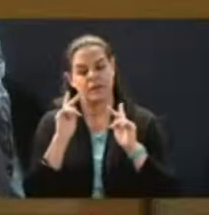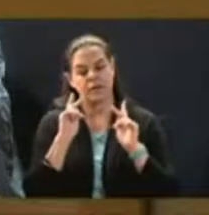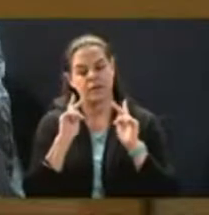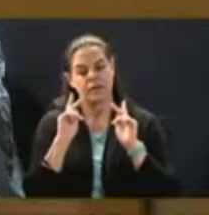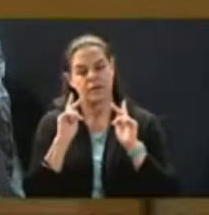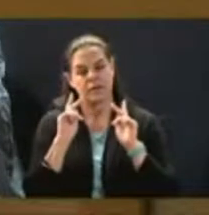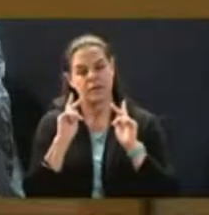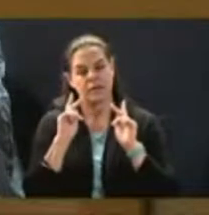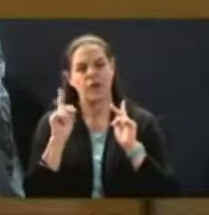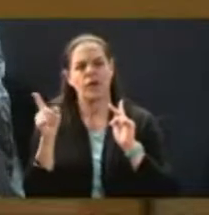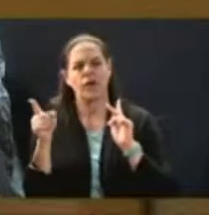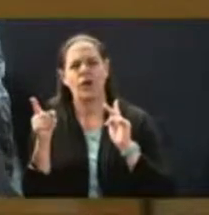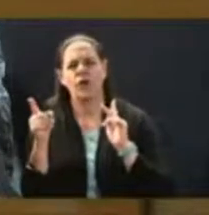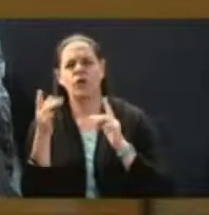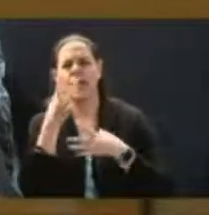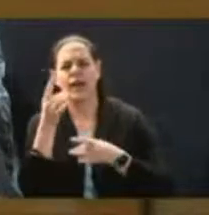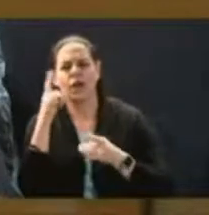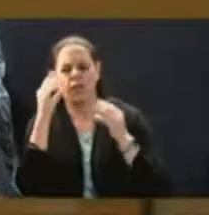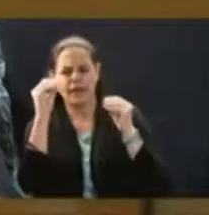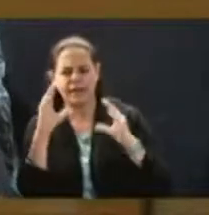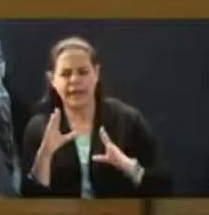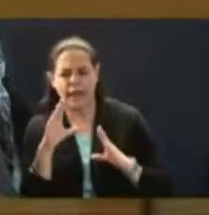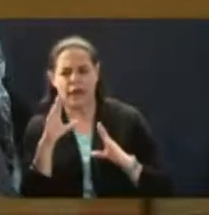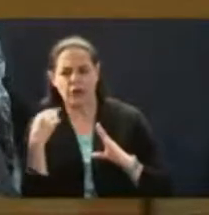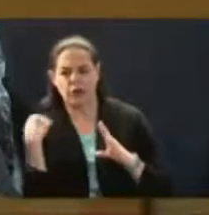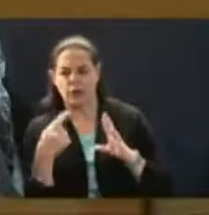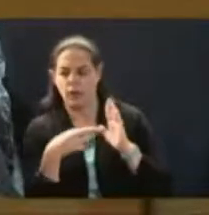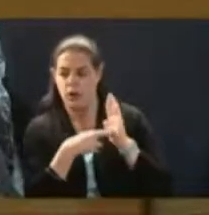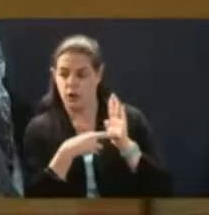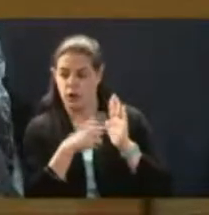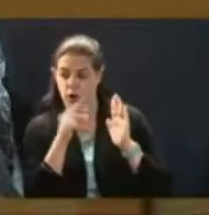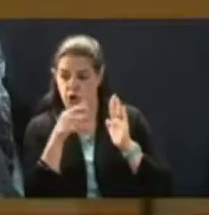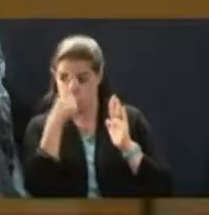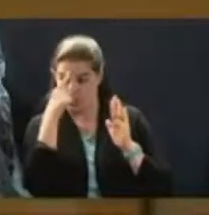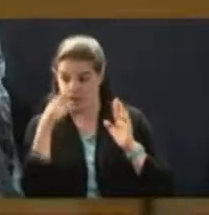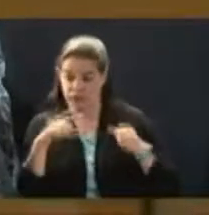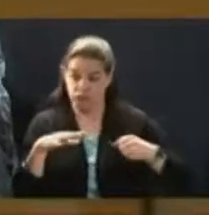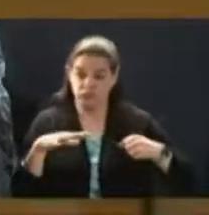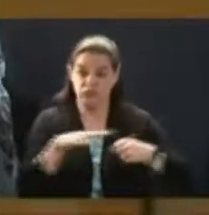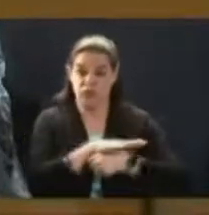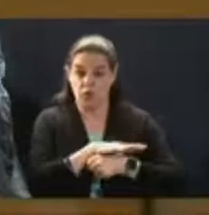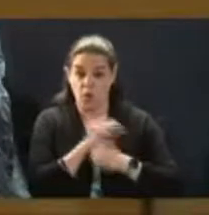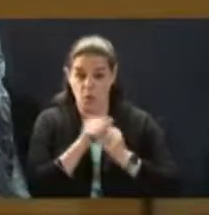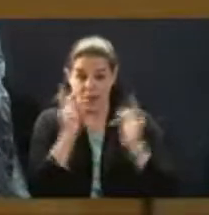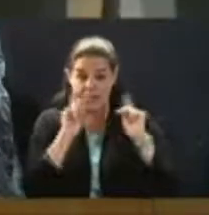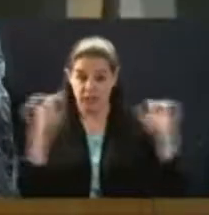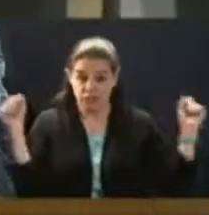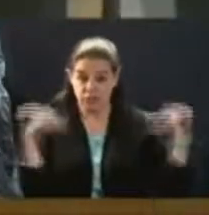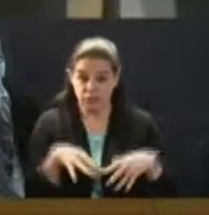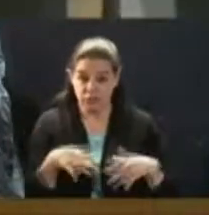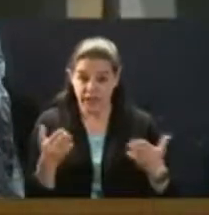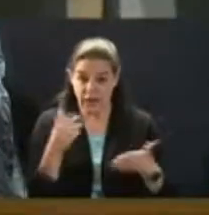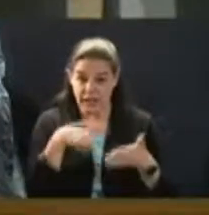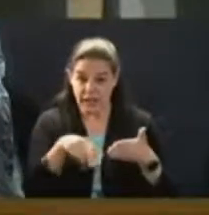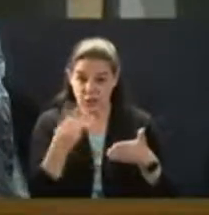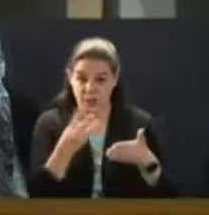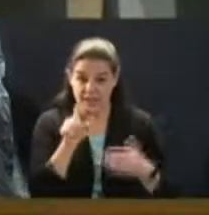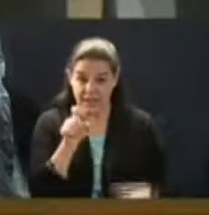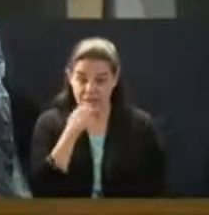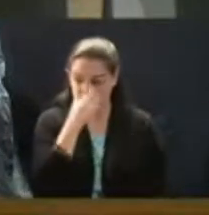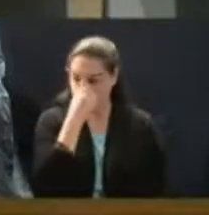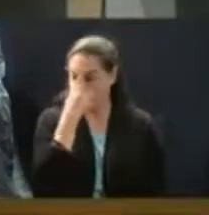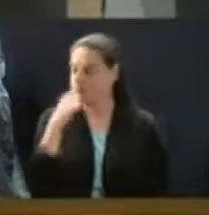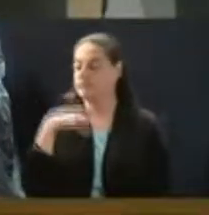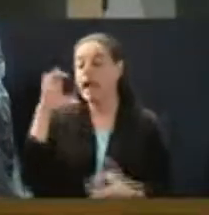in teachers being represented, do you think the hall would be packed with teachers? I believe that